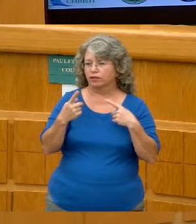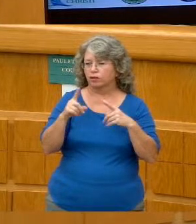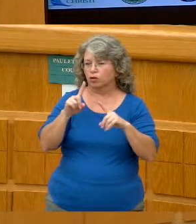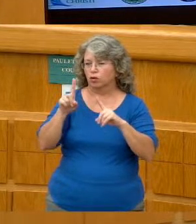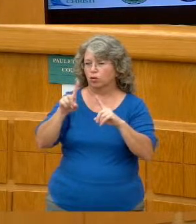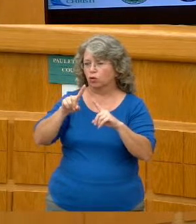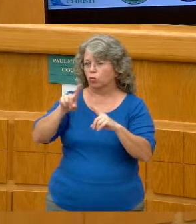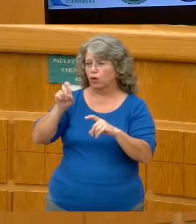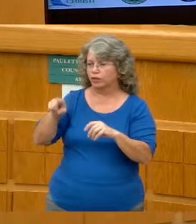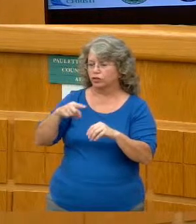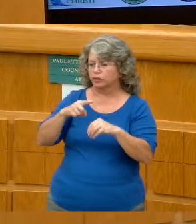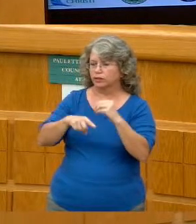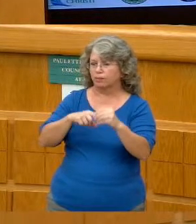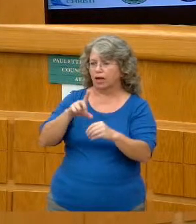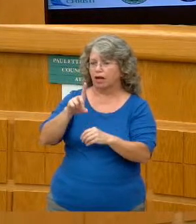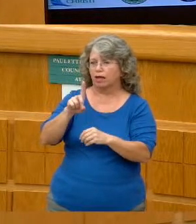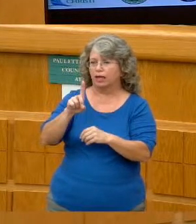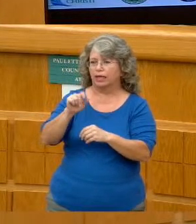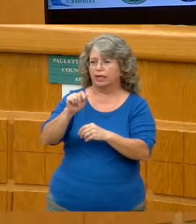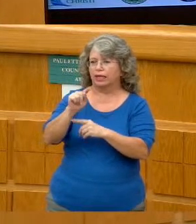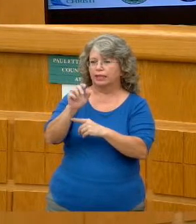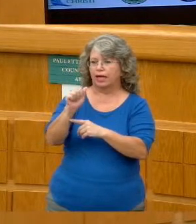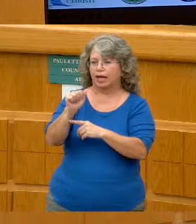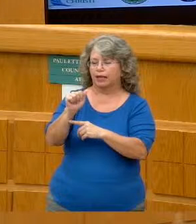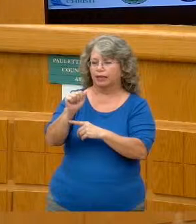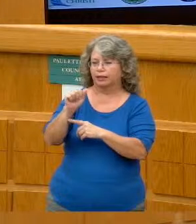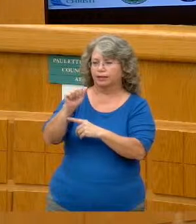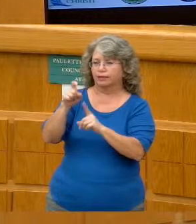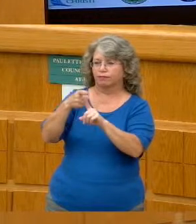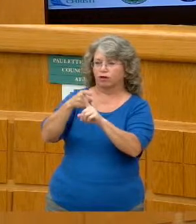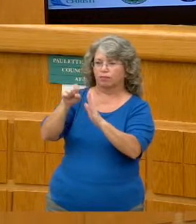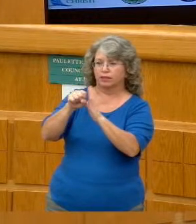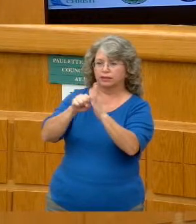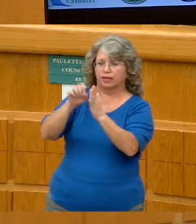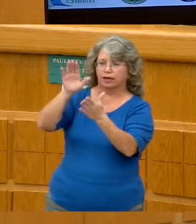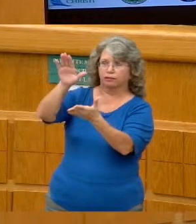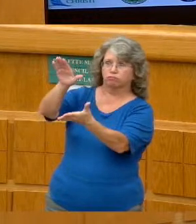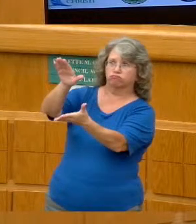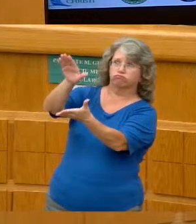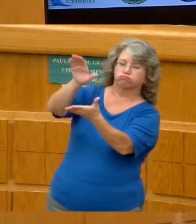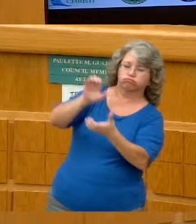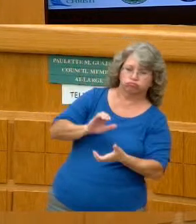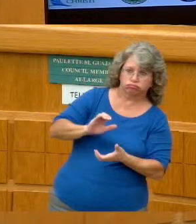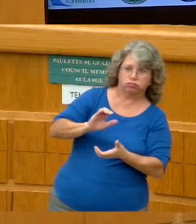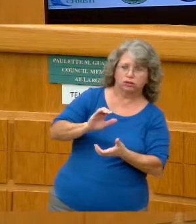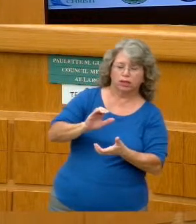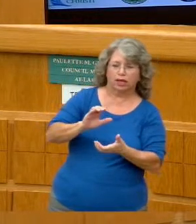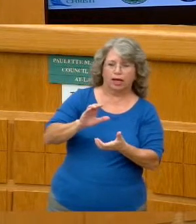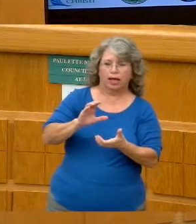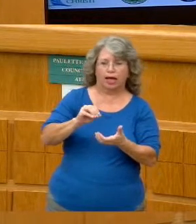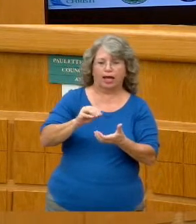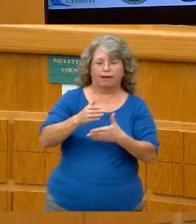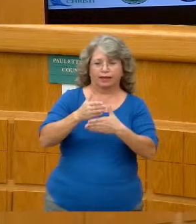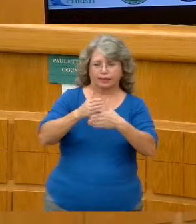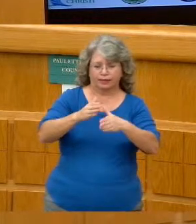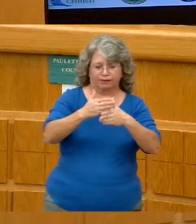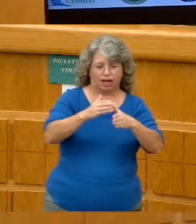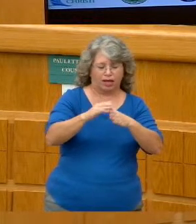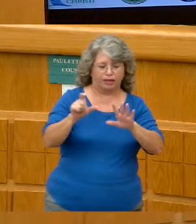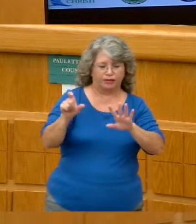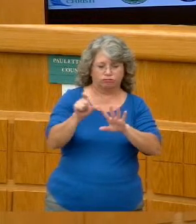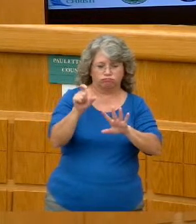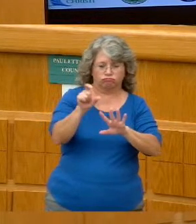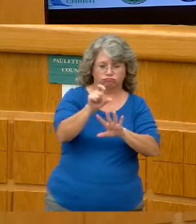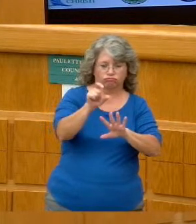So if the data dumps occur and they're sorted out, how do they get put on